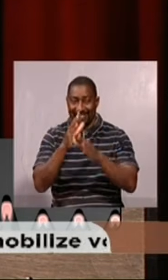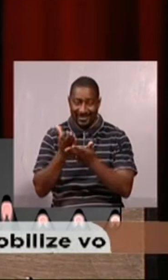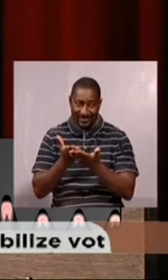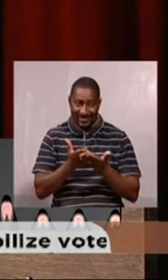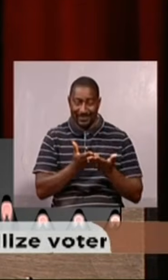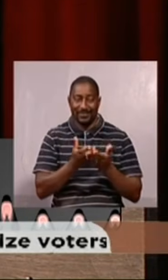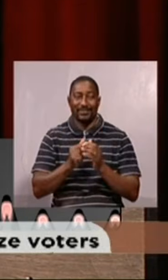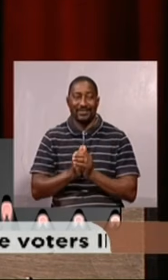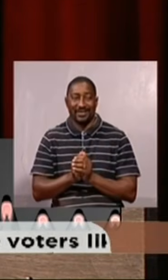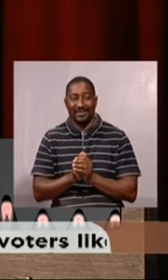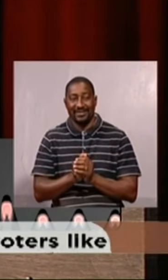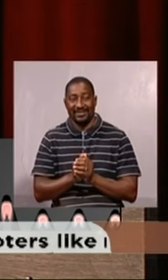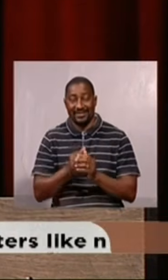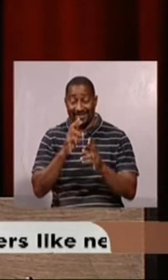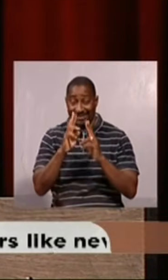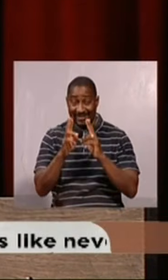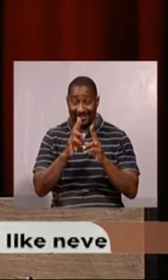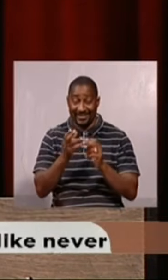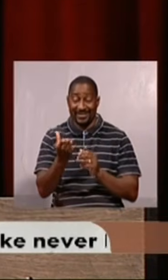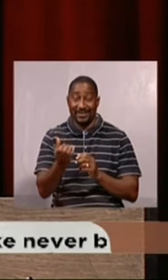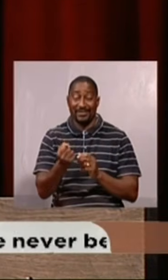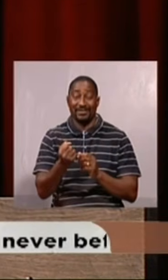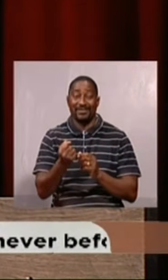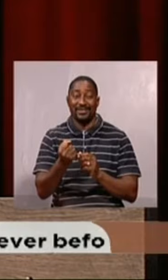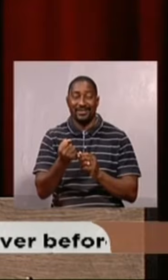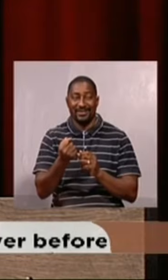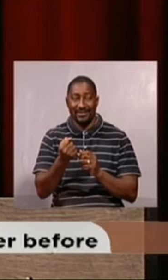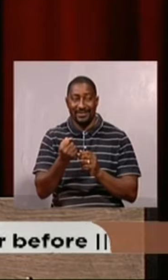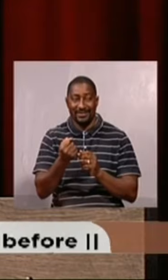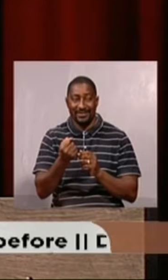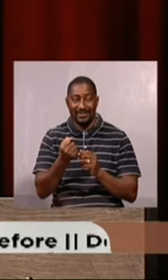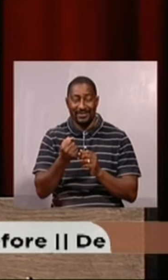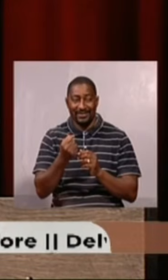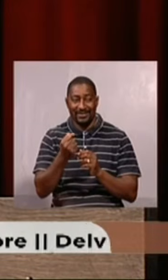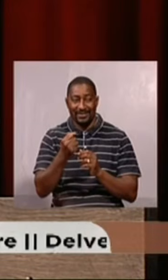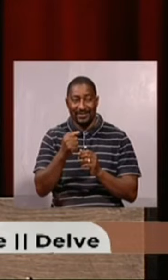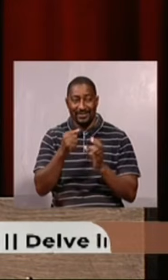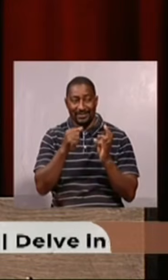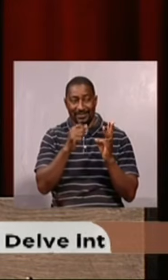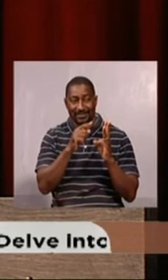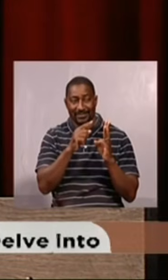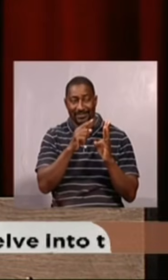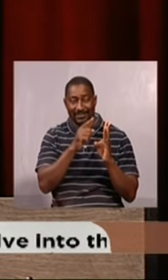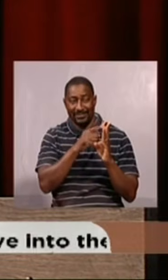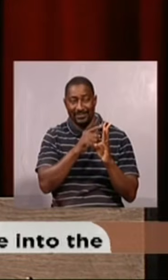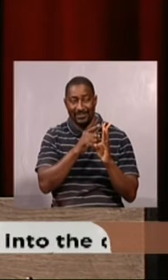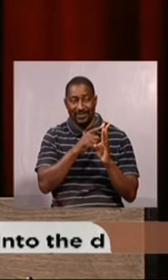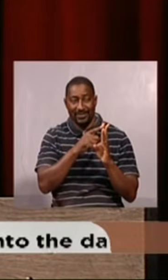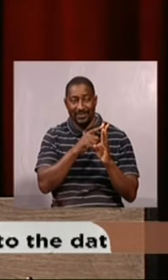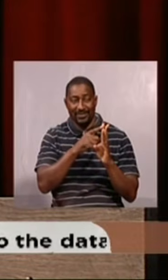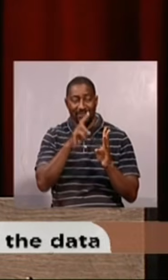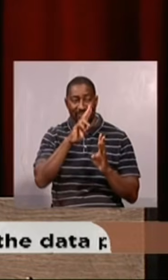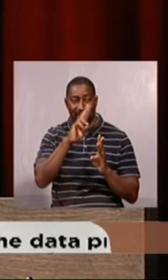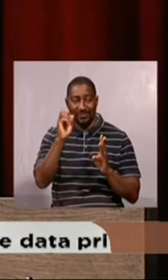Critical. For tonight's discussion, we have Graham Hopwood, the Executive Director for the Institute for Public Policy Research,